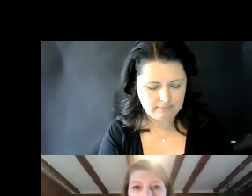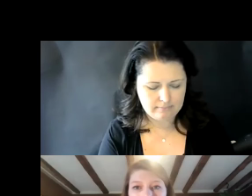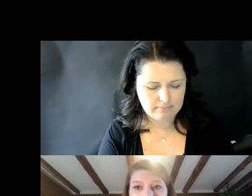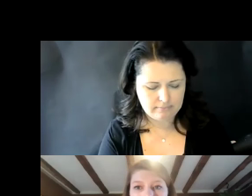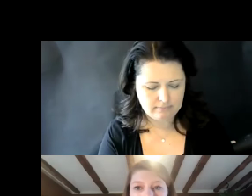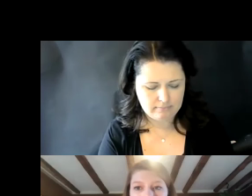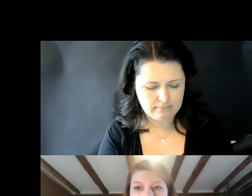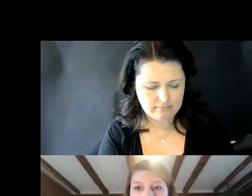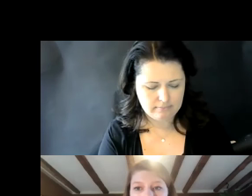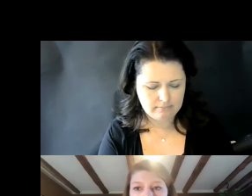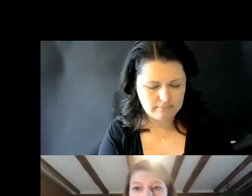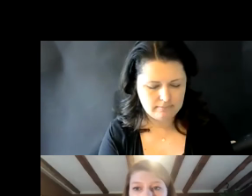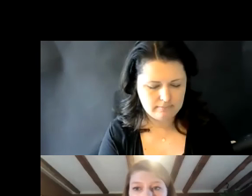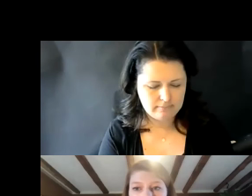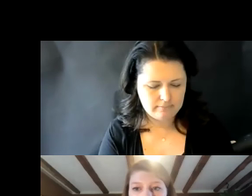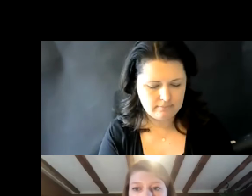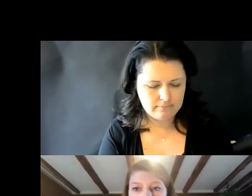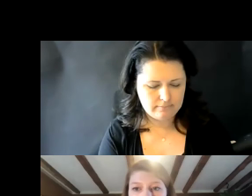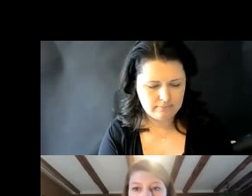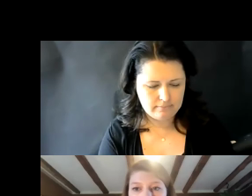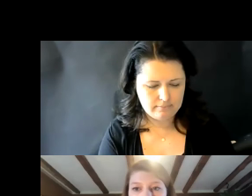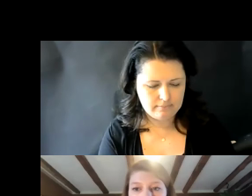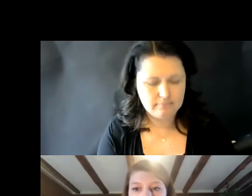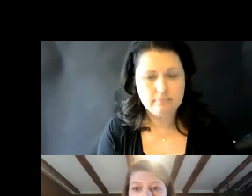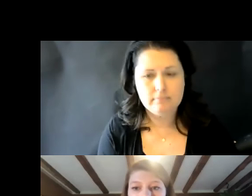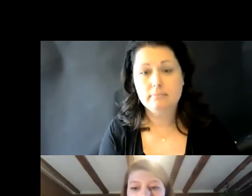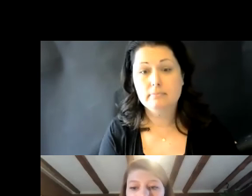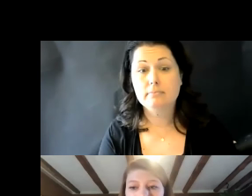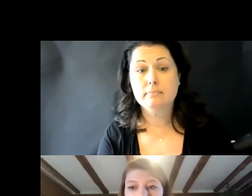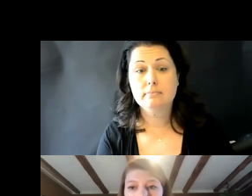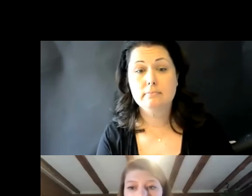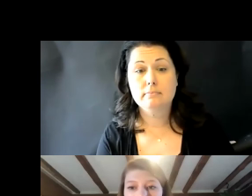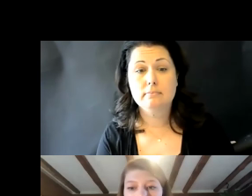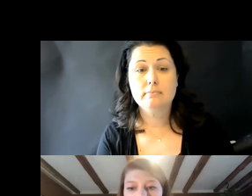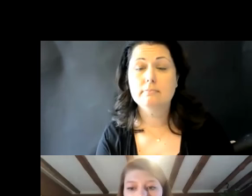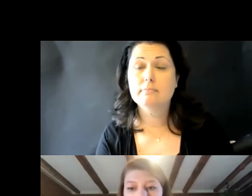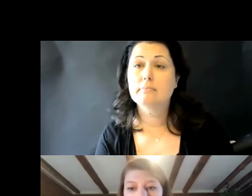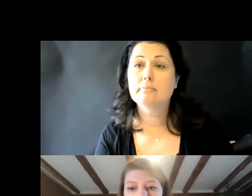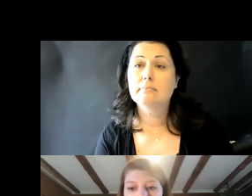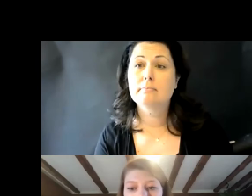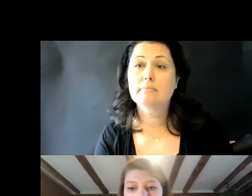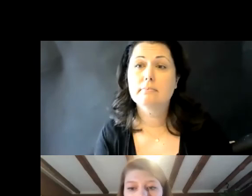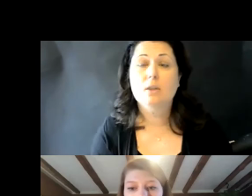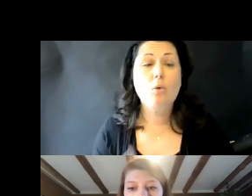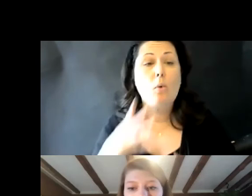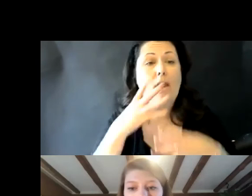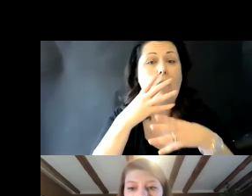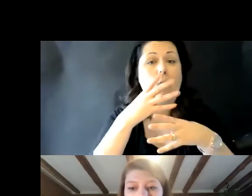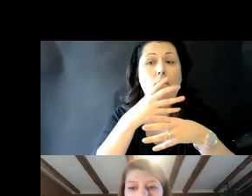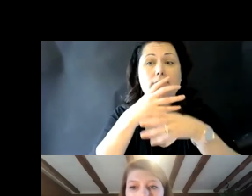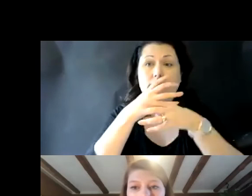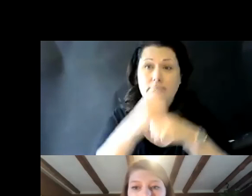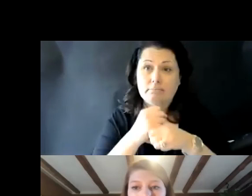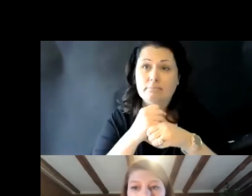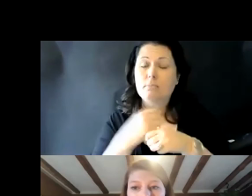I'm just trying to move the slide on. Here we go. So let me just give you a quick summary of what's happened since we developed